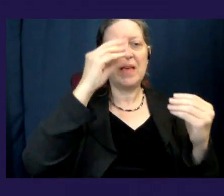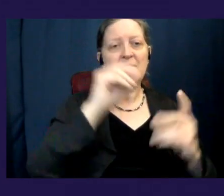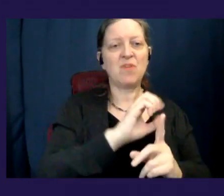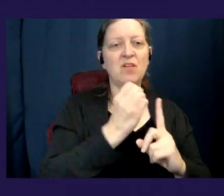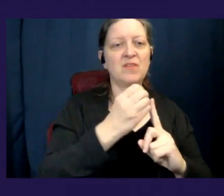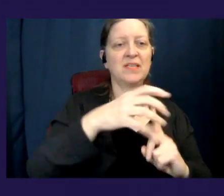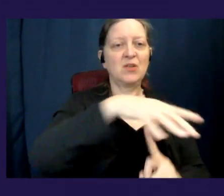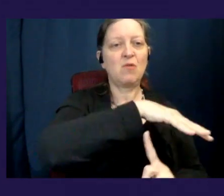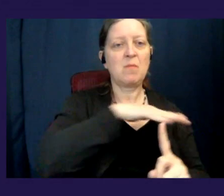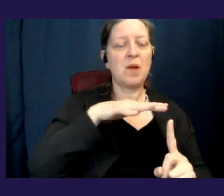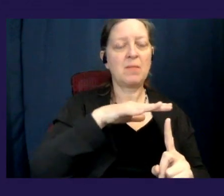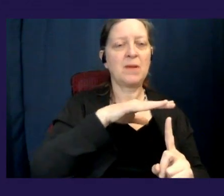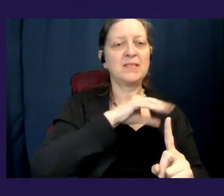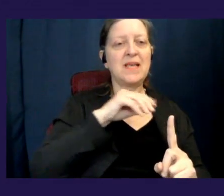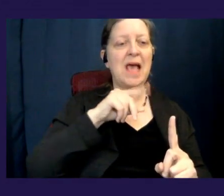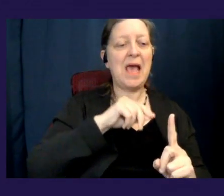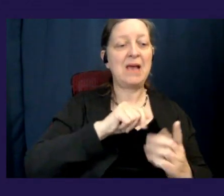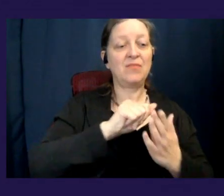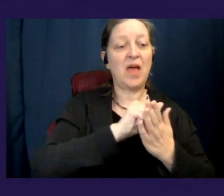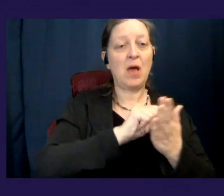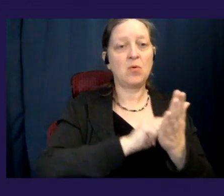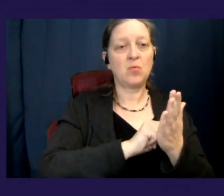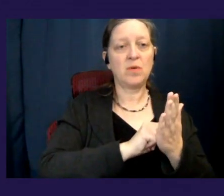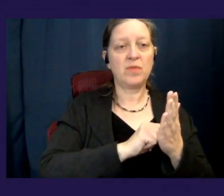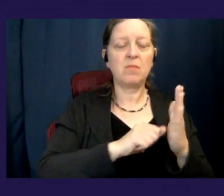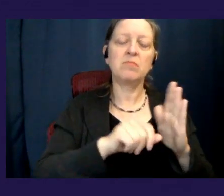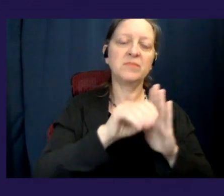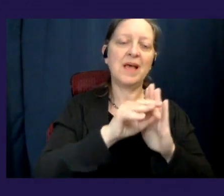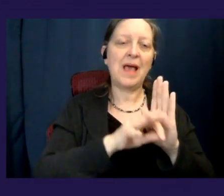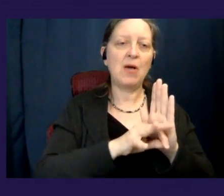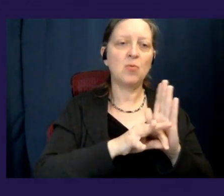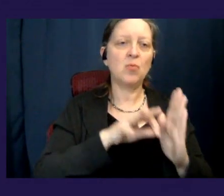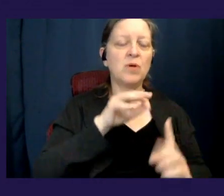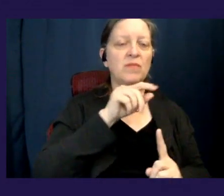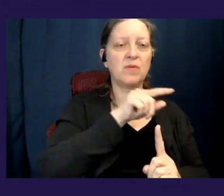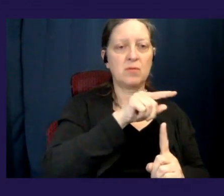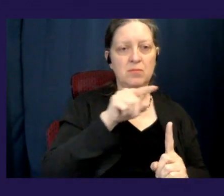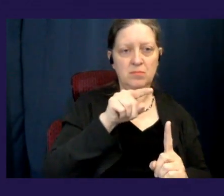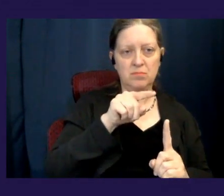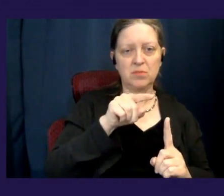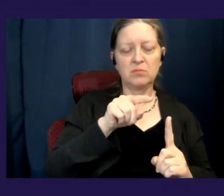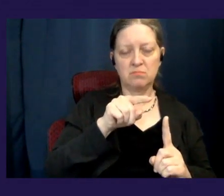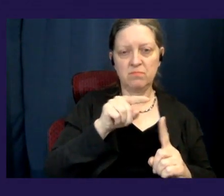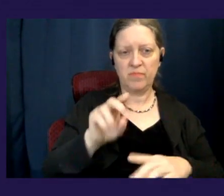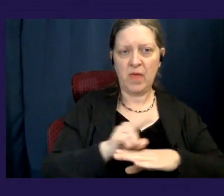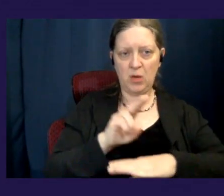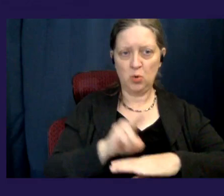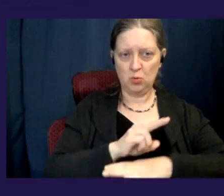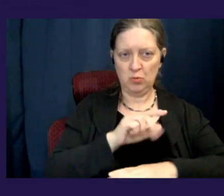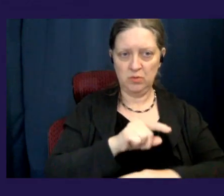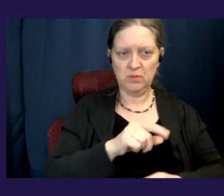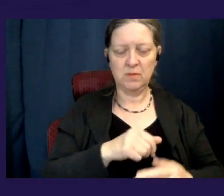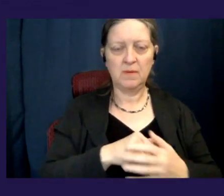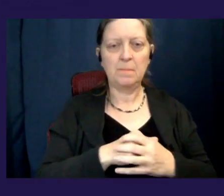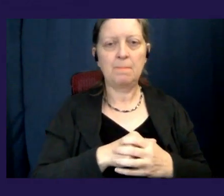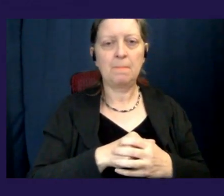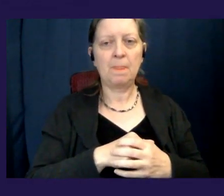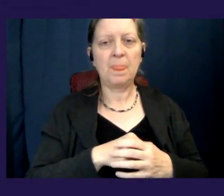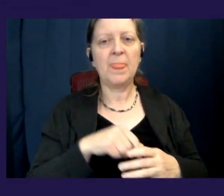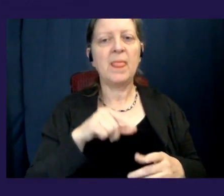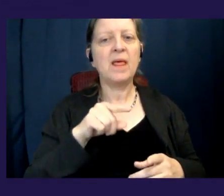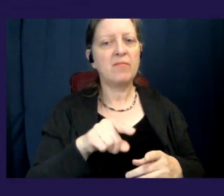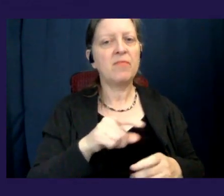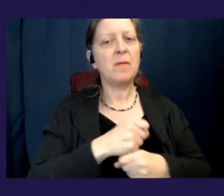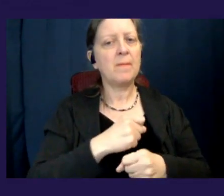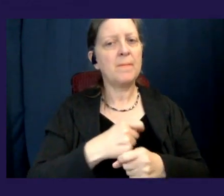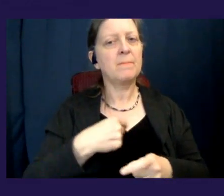driven information consumption that are driven by these companies. And it does put me in mind